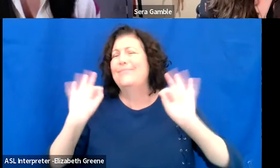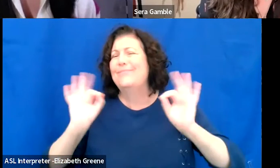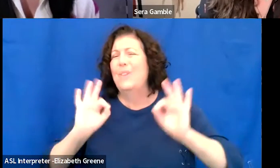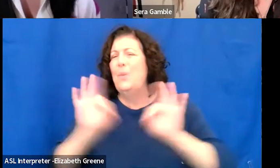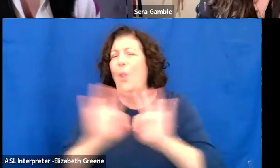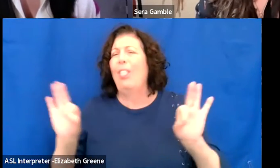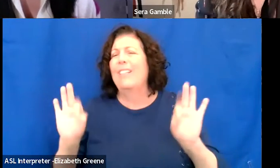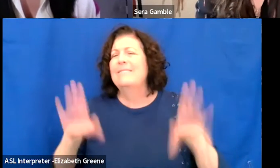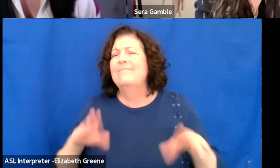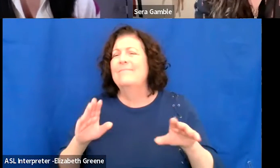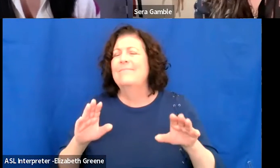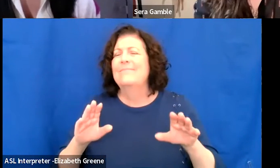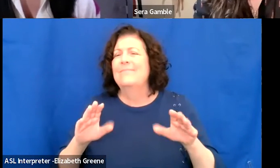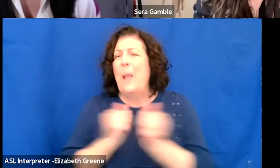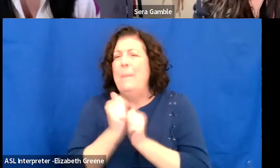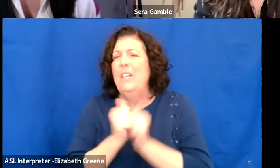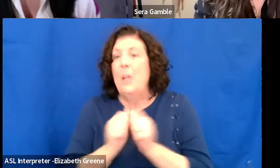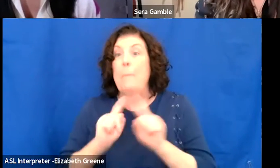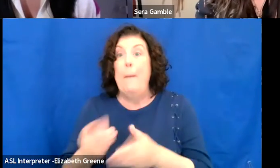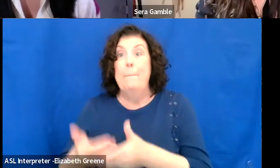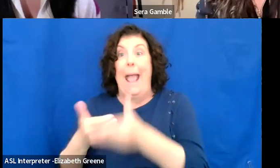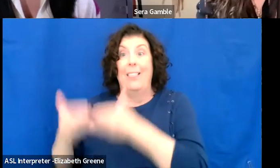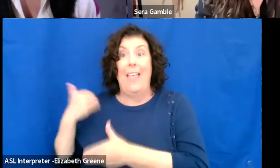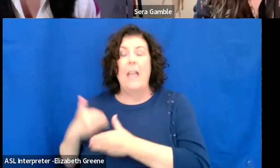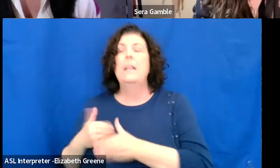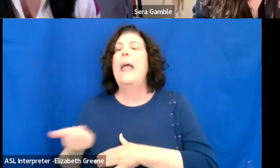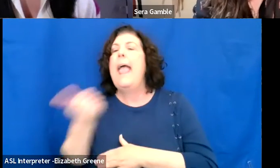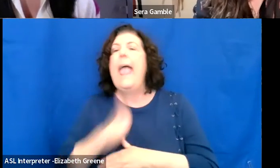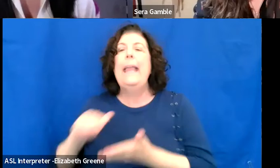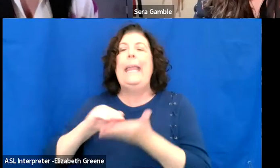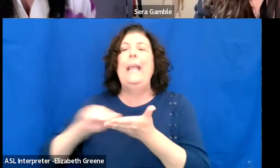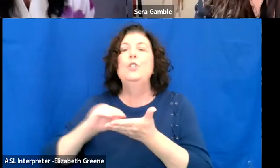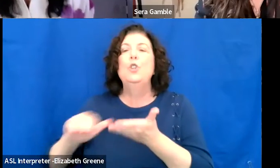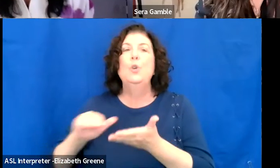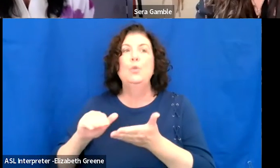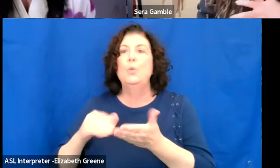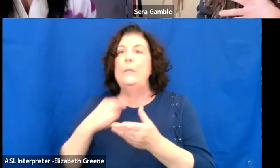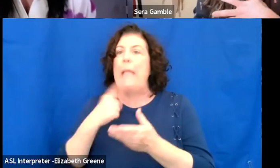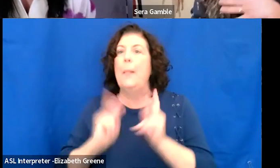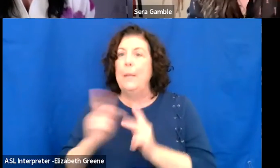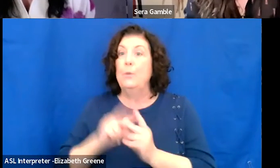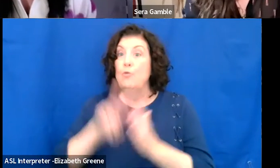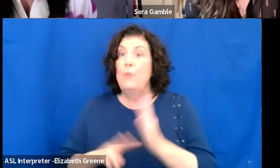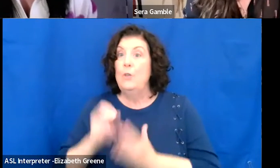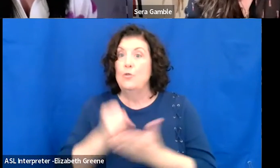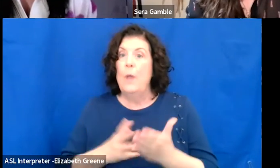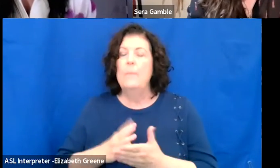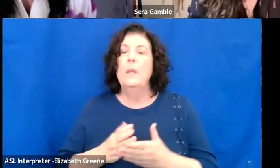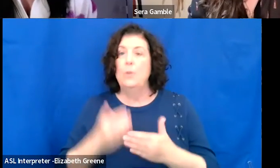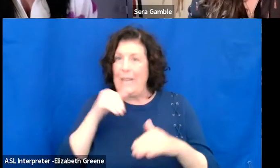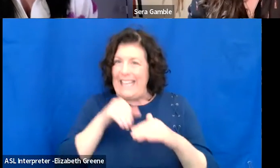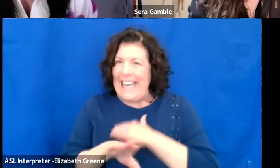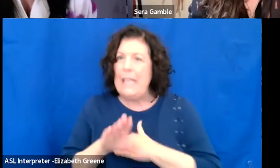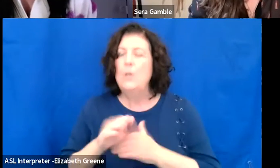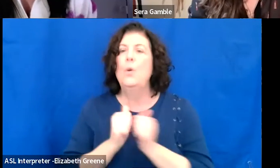I was given back then, was any excuse to tell people to crack open your script. So get into competitions just so you can tell them you're in the